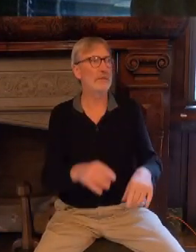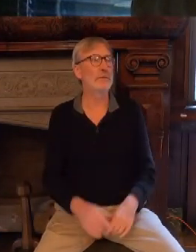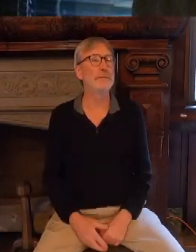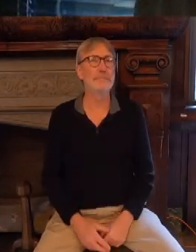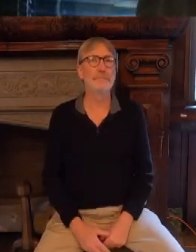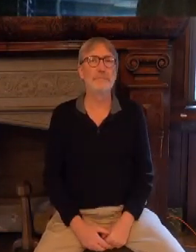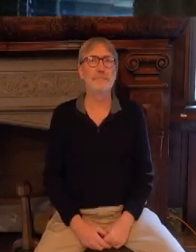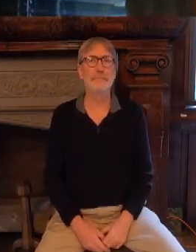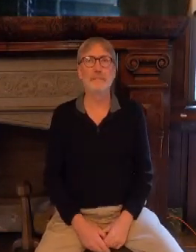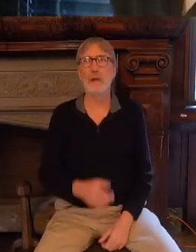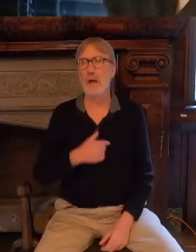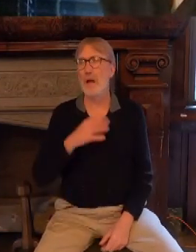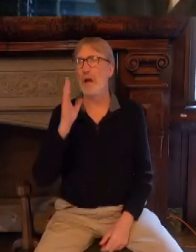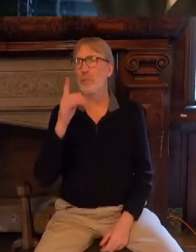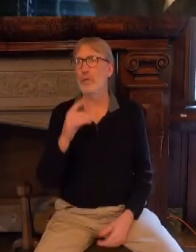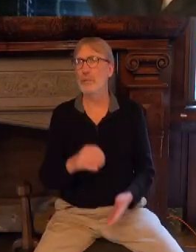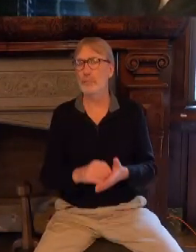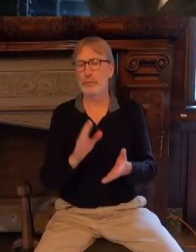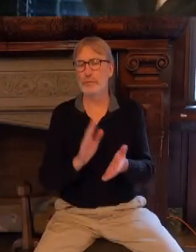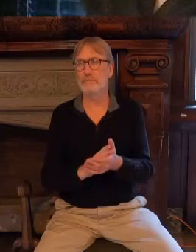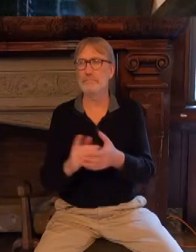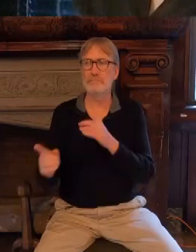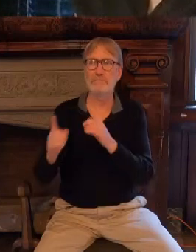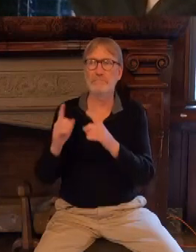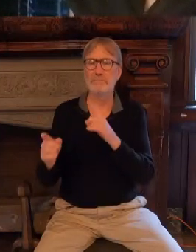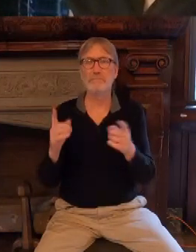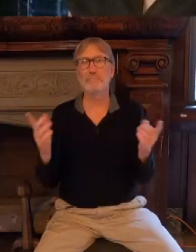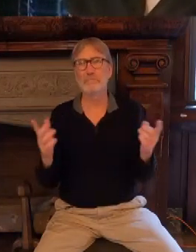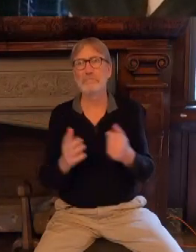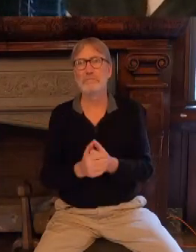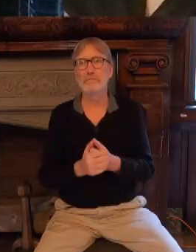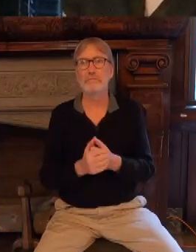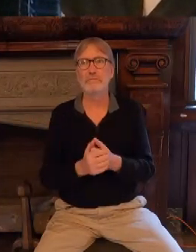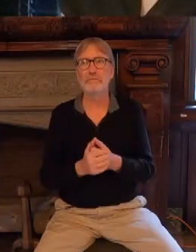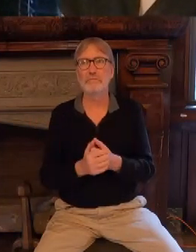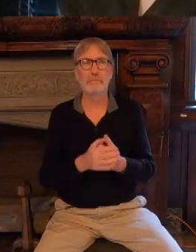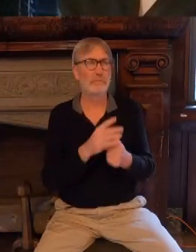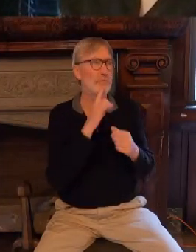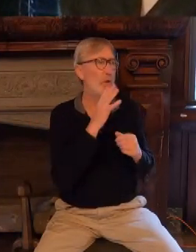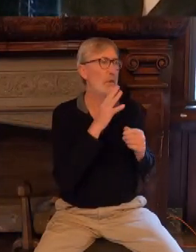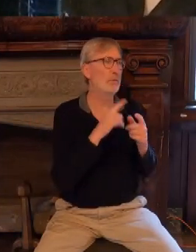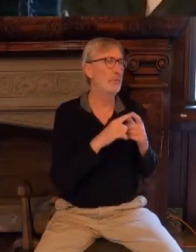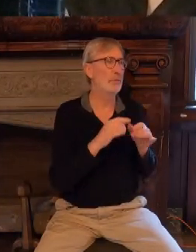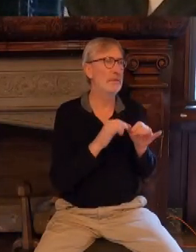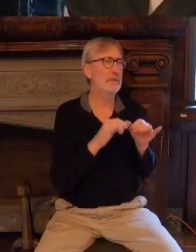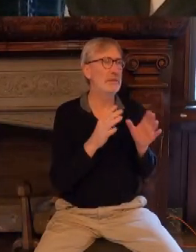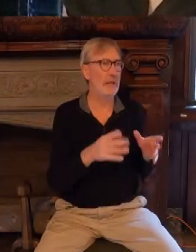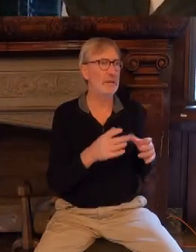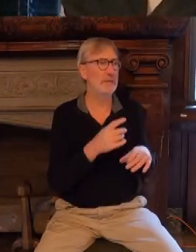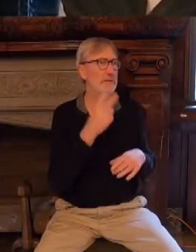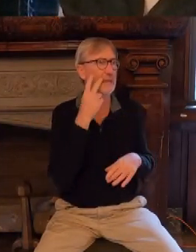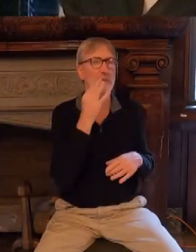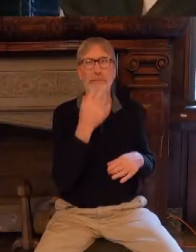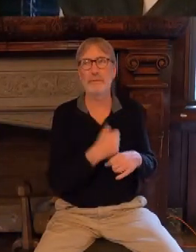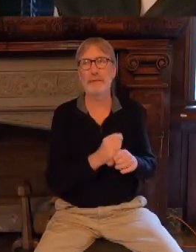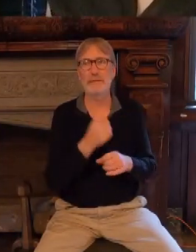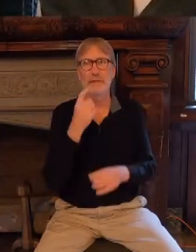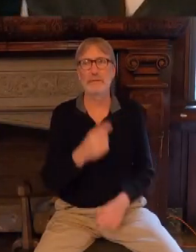process. I'm going to put that in our notes in terms of this came from the community, and then put it to our designer in terms of, well, does this make sense or doesn't it make